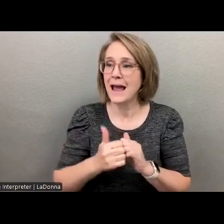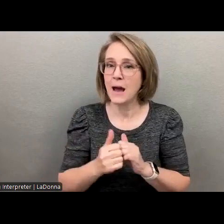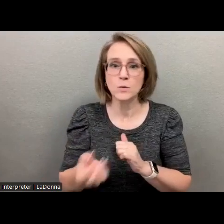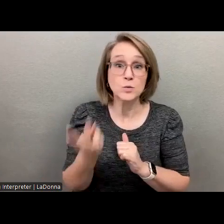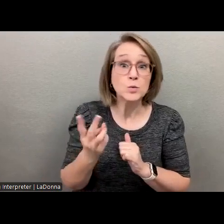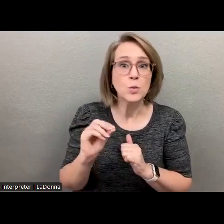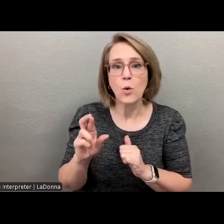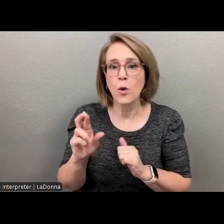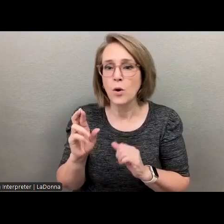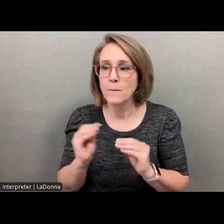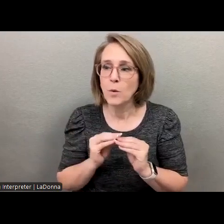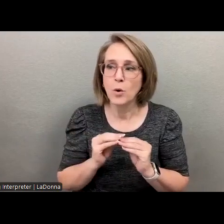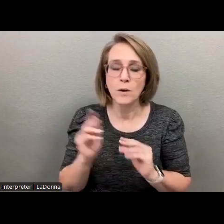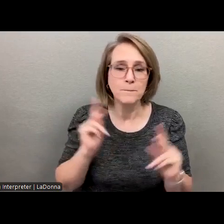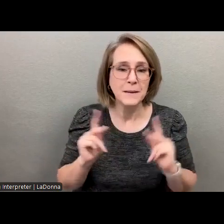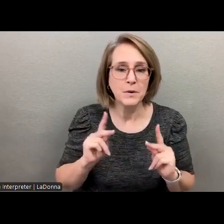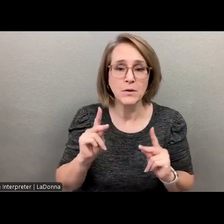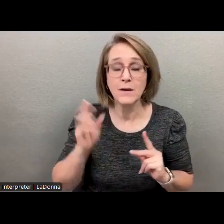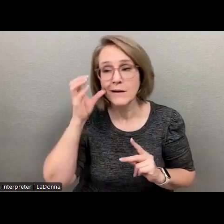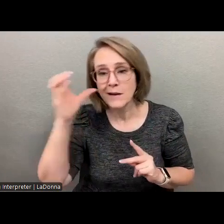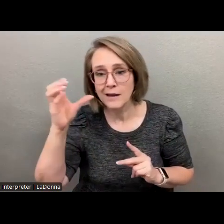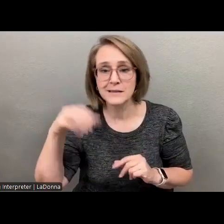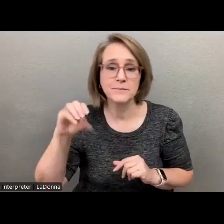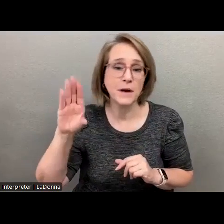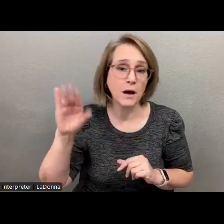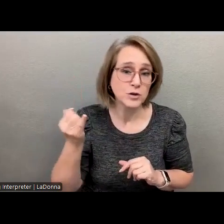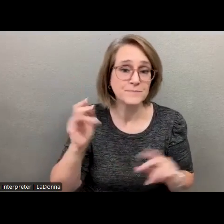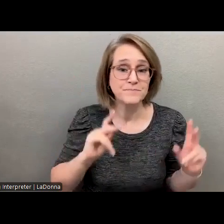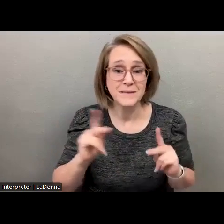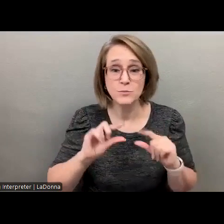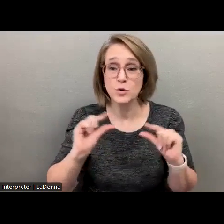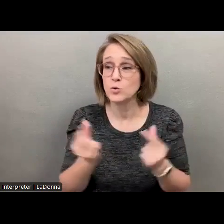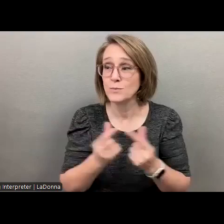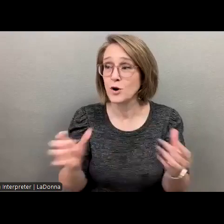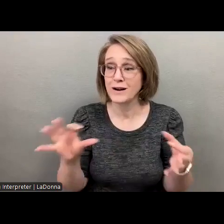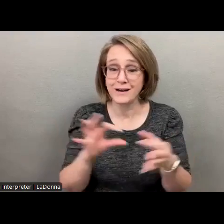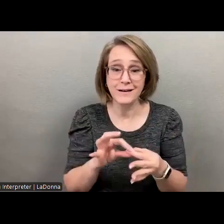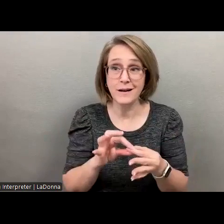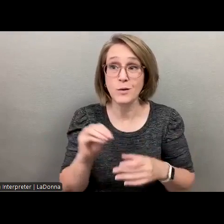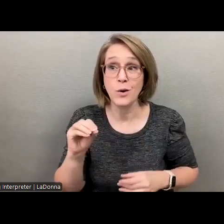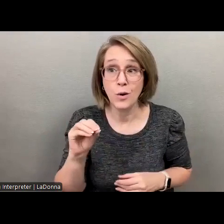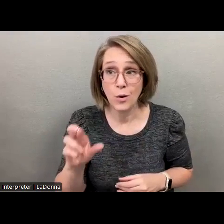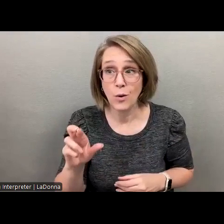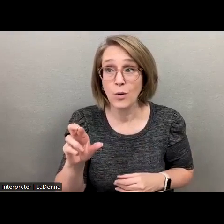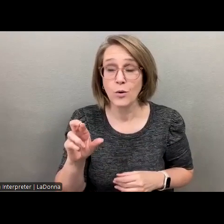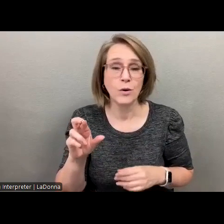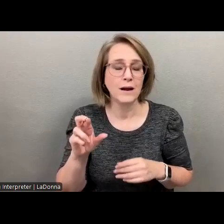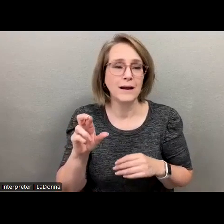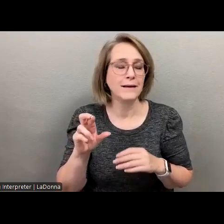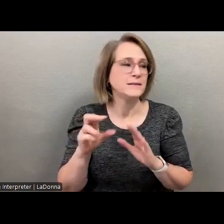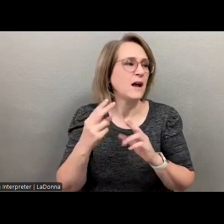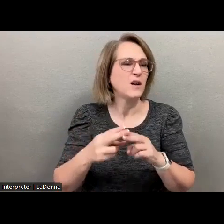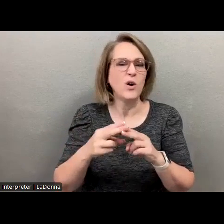or more concepts, objects, people, or groups are connected, or it's a state of